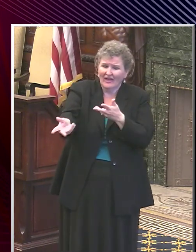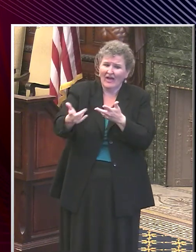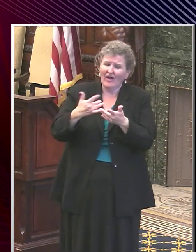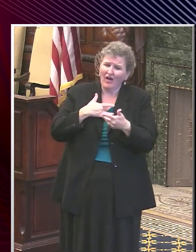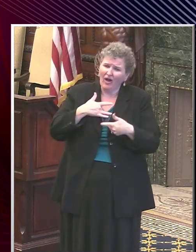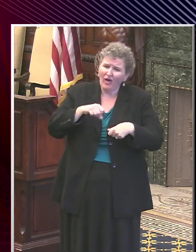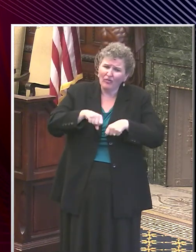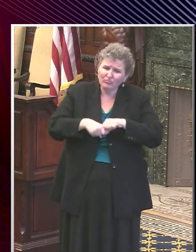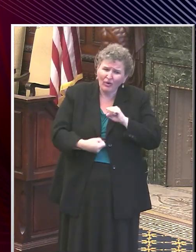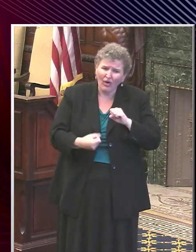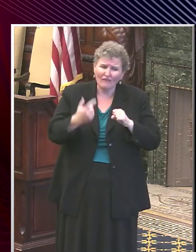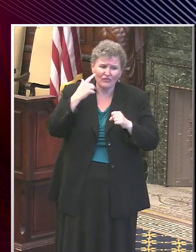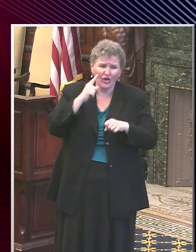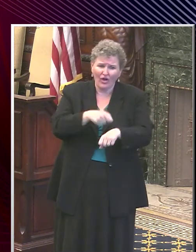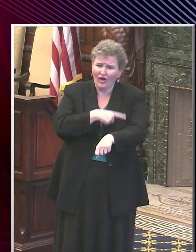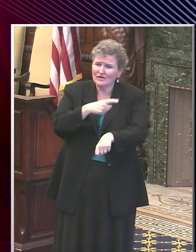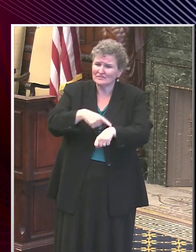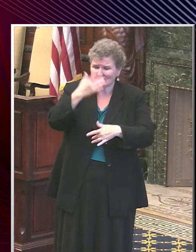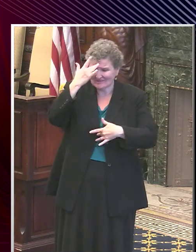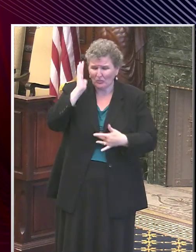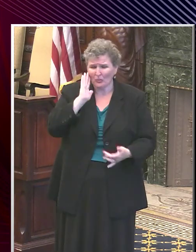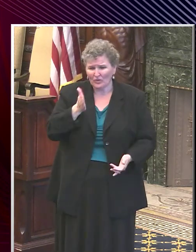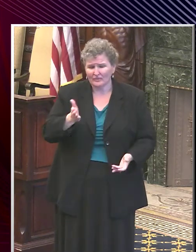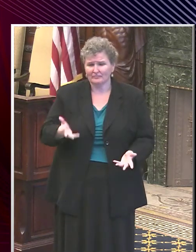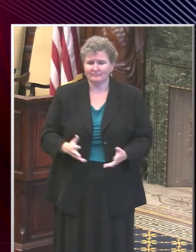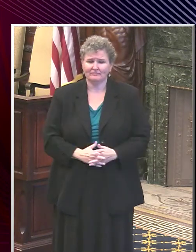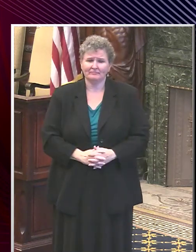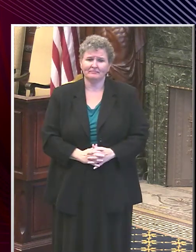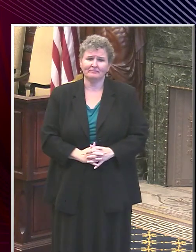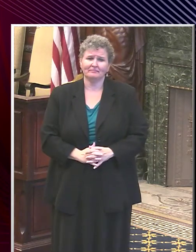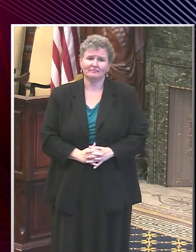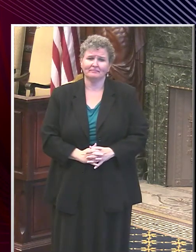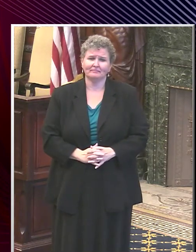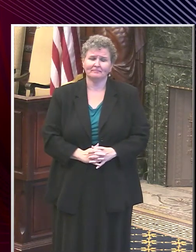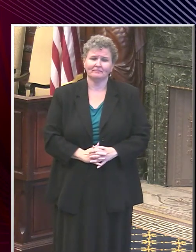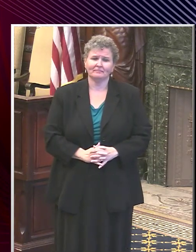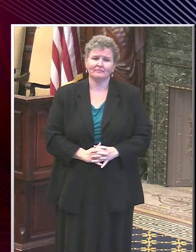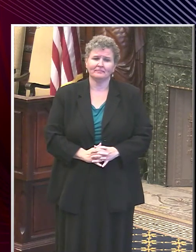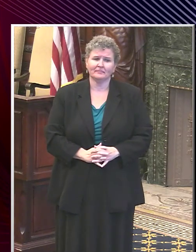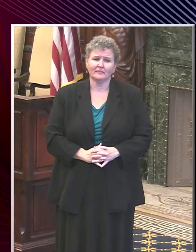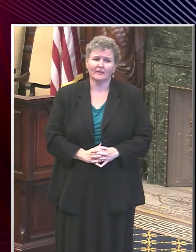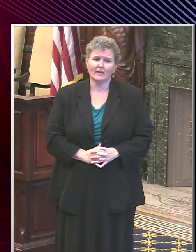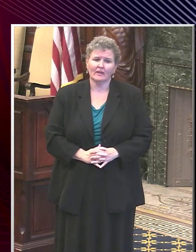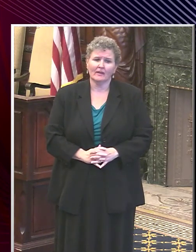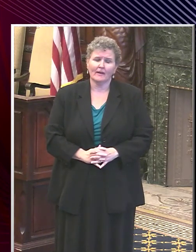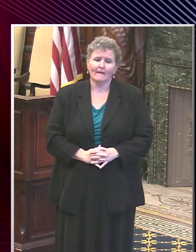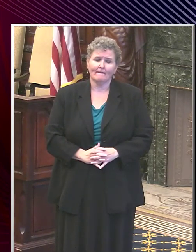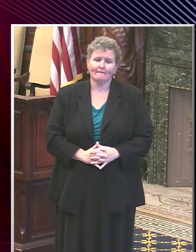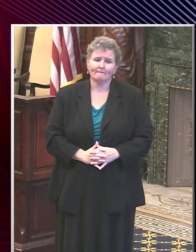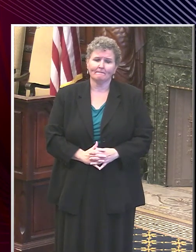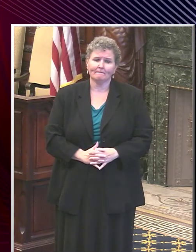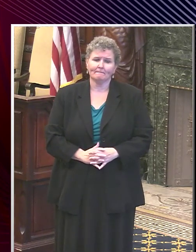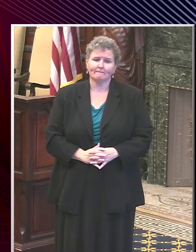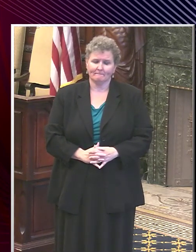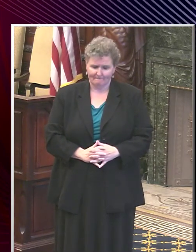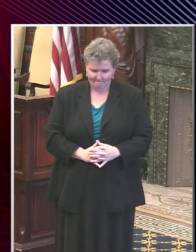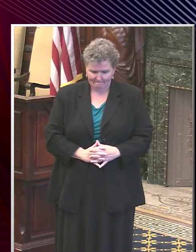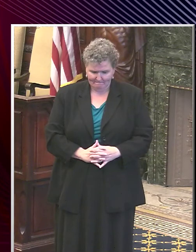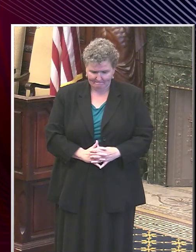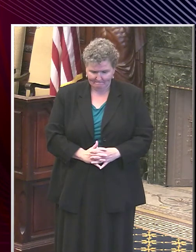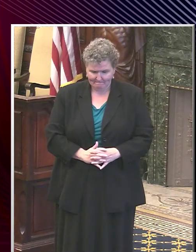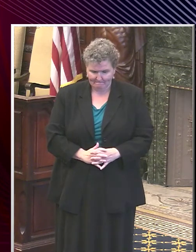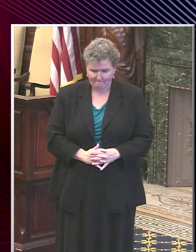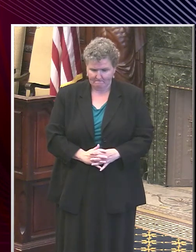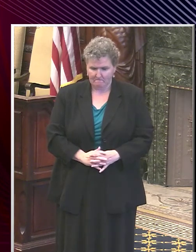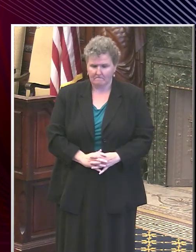lonely. Mi mensaje sería que si amas a tus parientes, utilices la mascarilla, porque si no lo